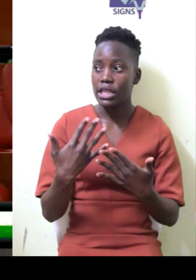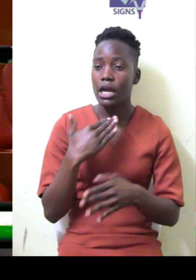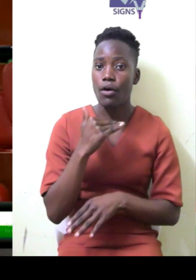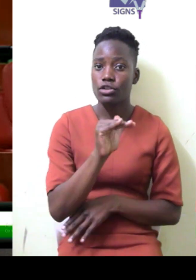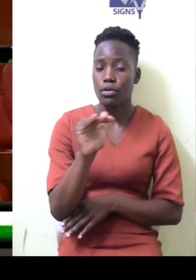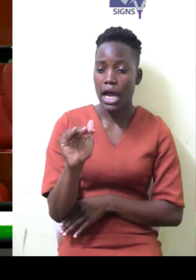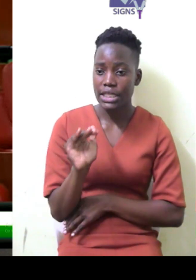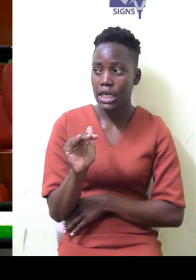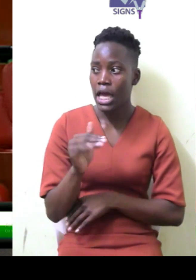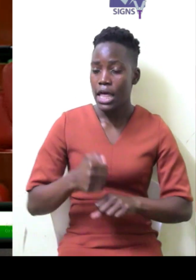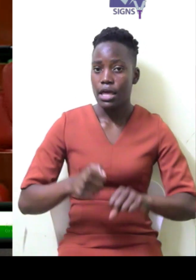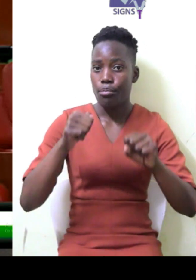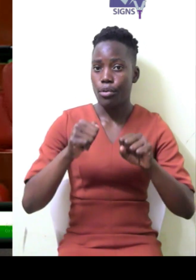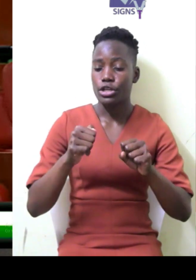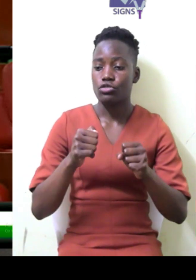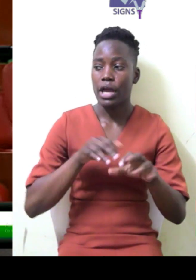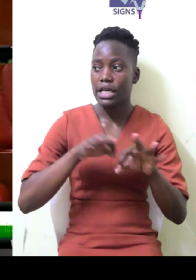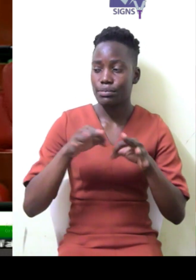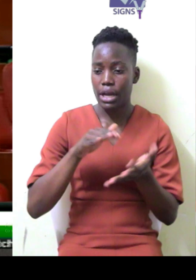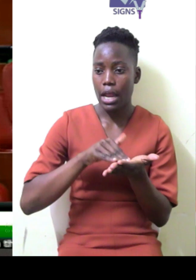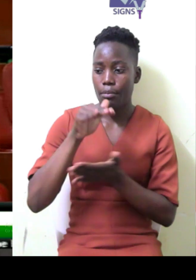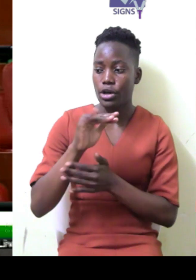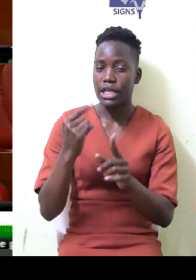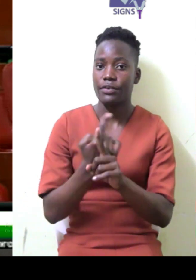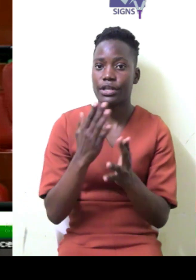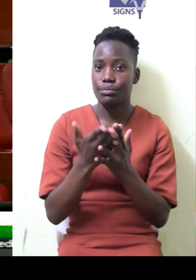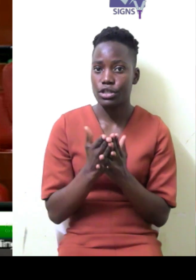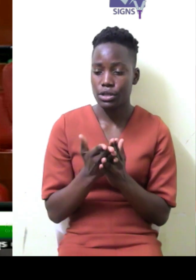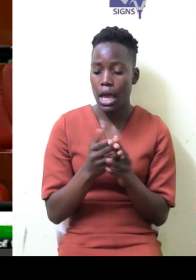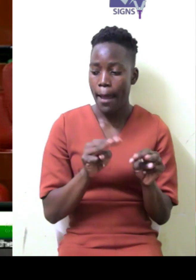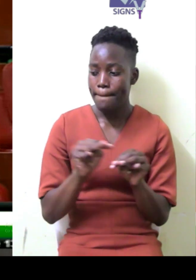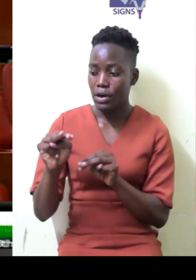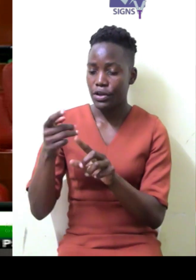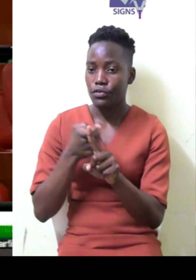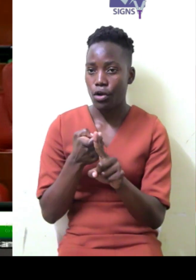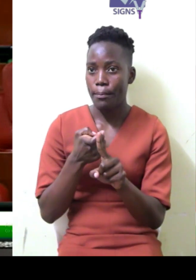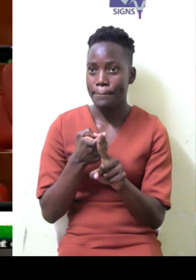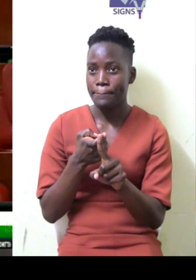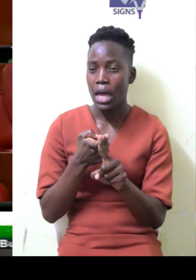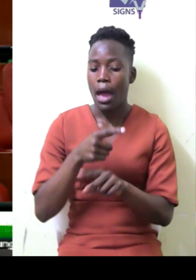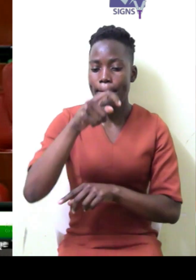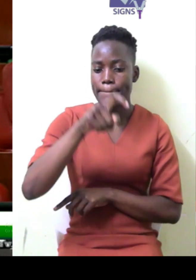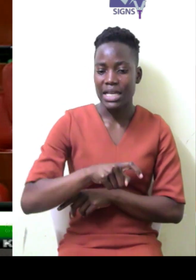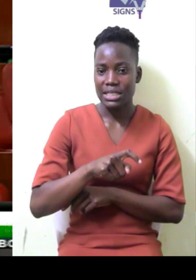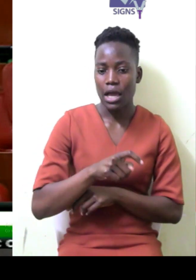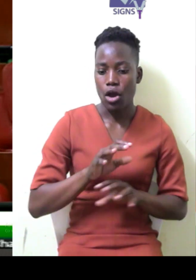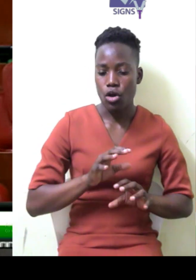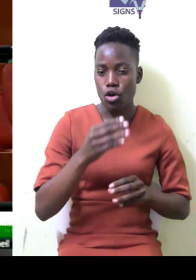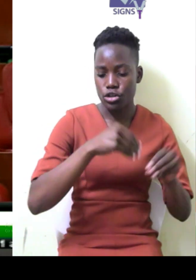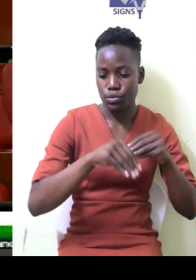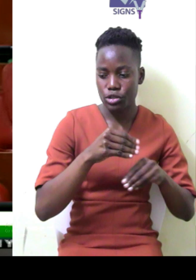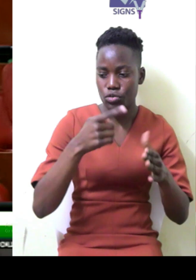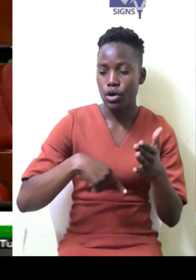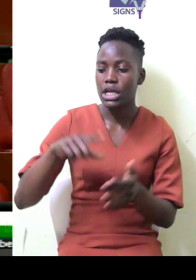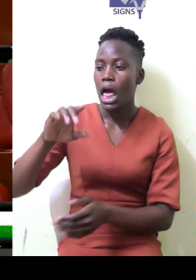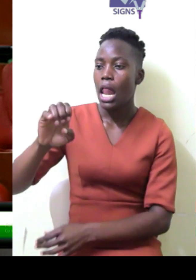he replies to expound more on the difference between moving from mandatory contribution to a levy. And also, when